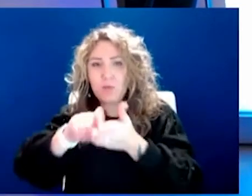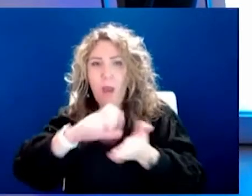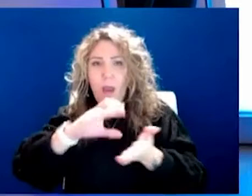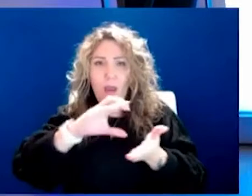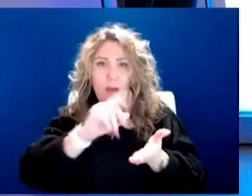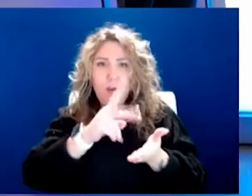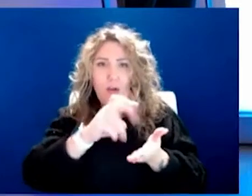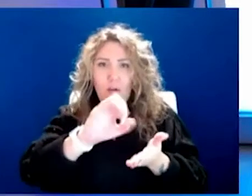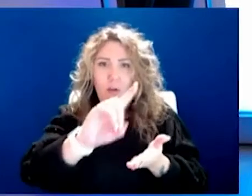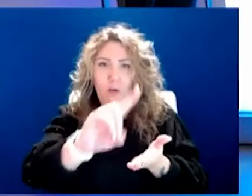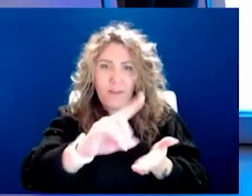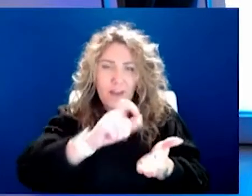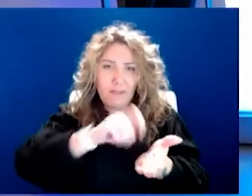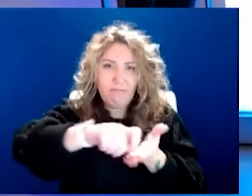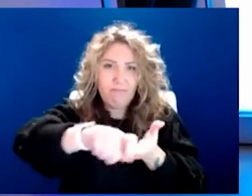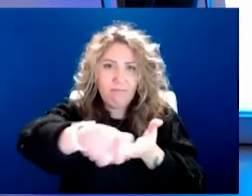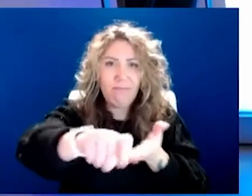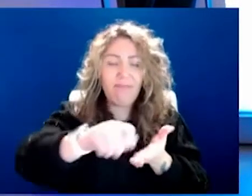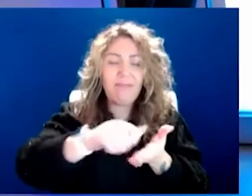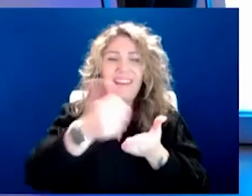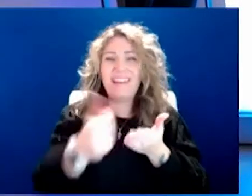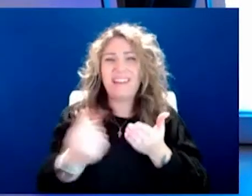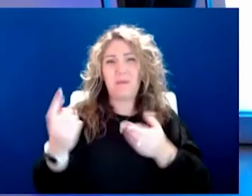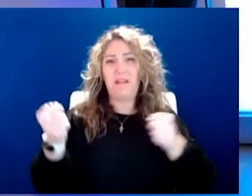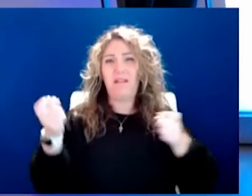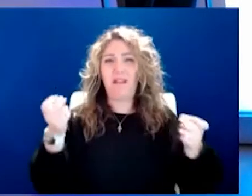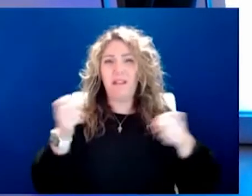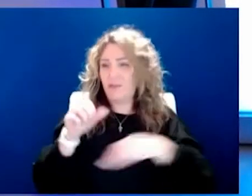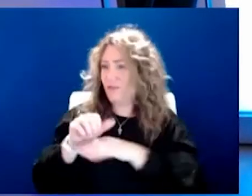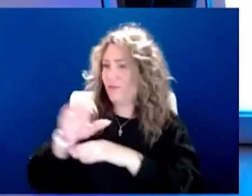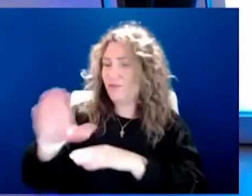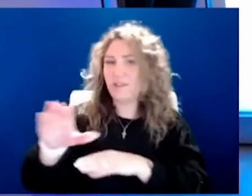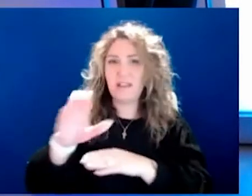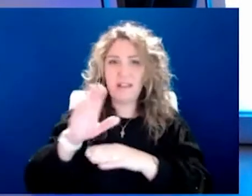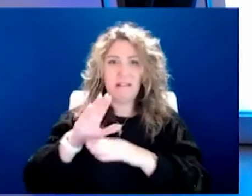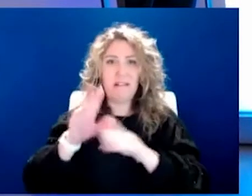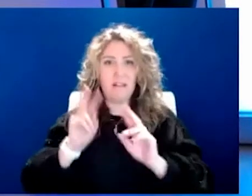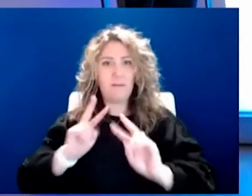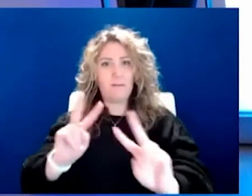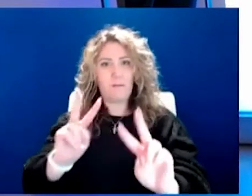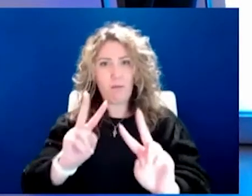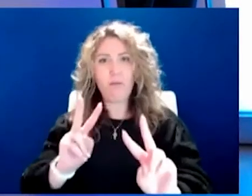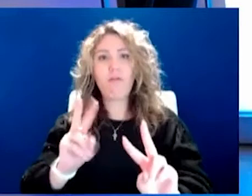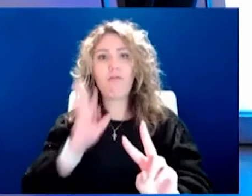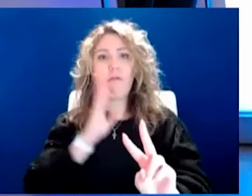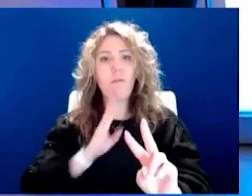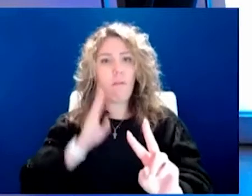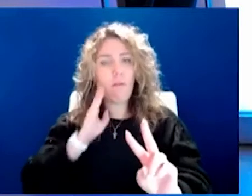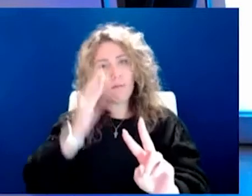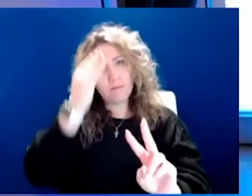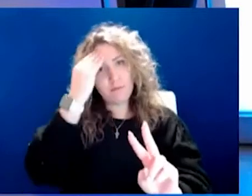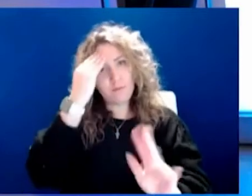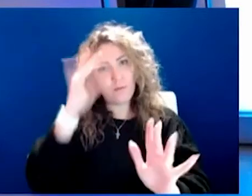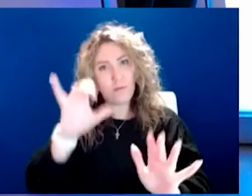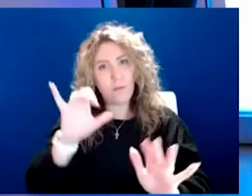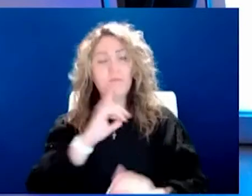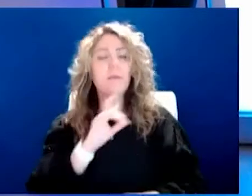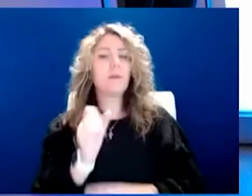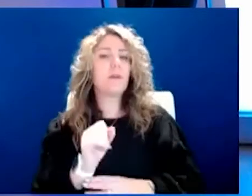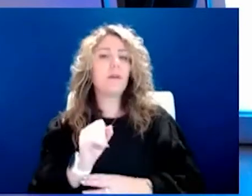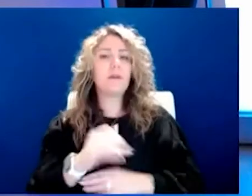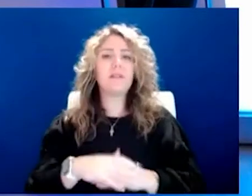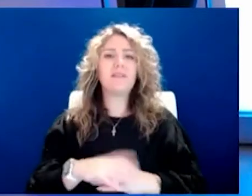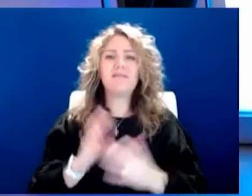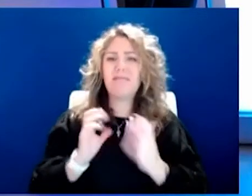handling, so when you're sending them off to The the funeral funeral home. homes, they're aware of that. Yes. How do you, we were talking a little bit, how do you